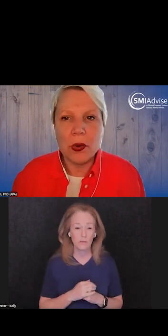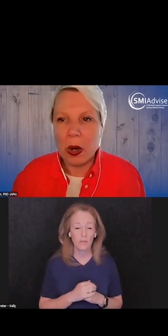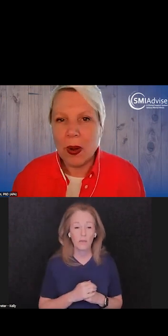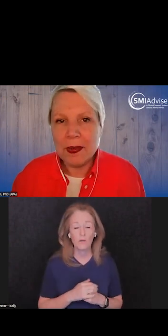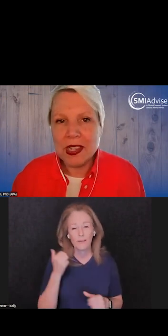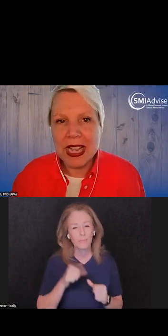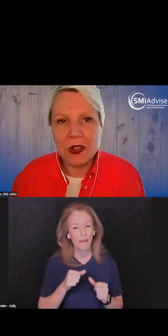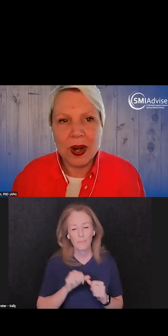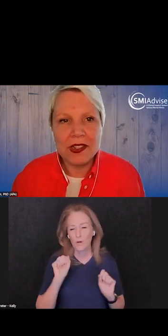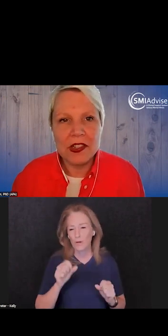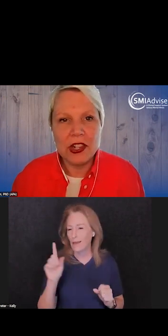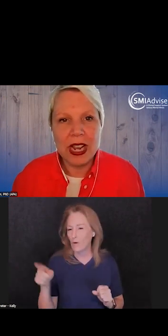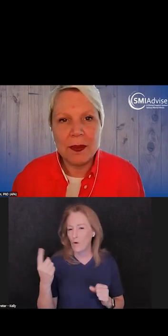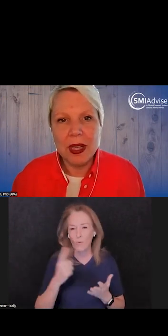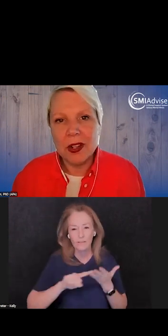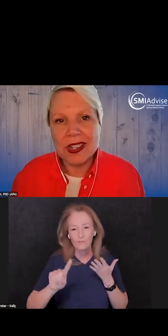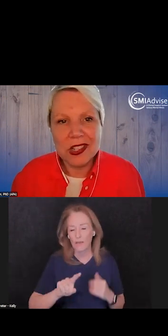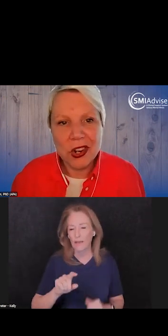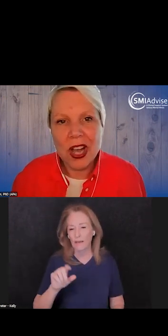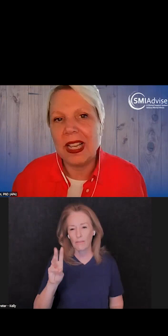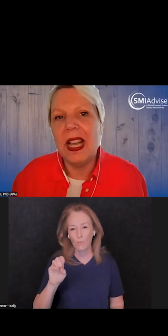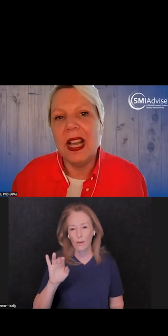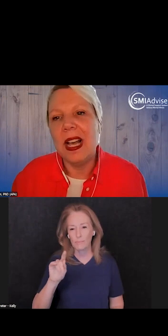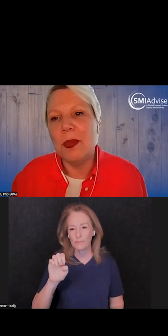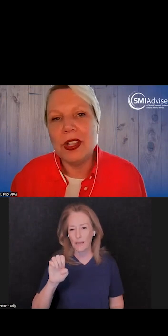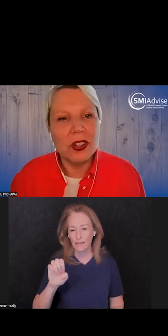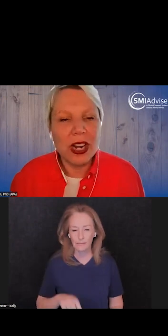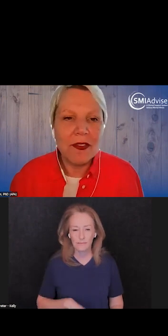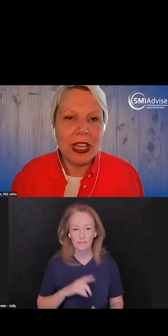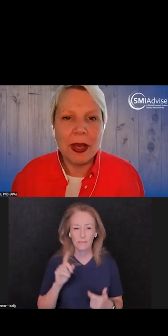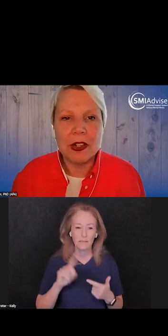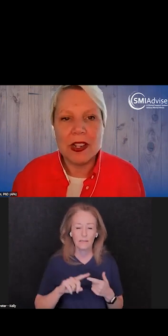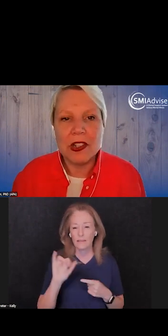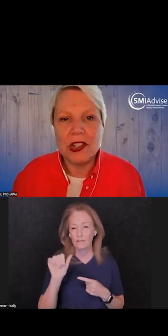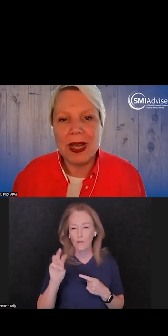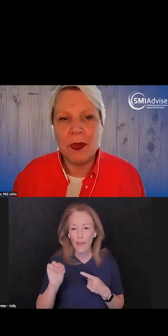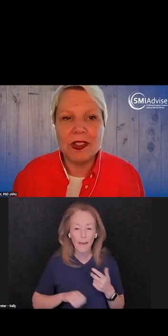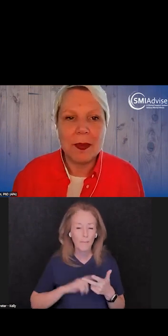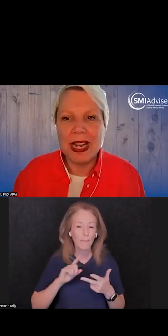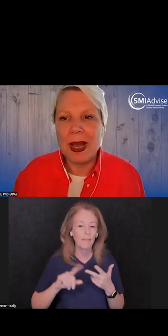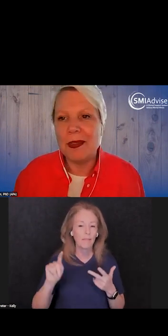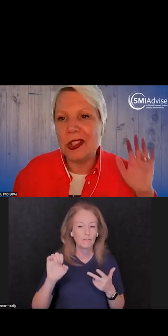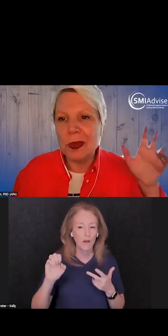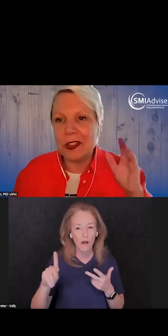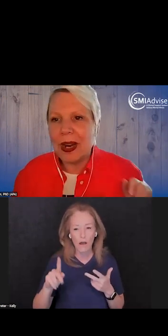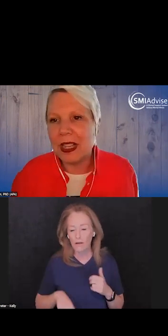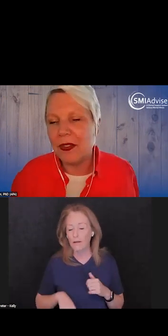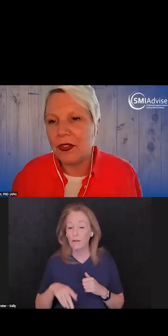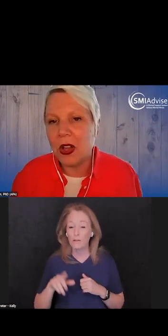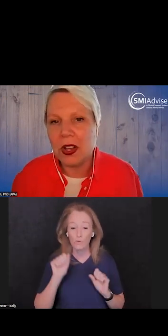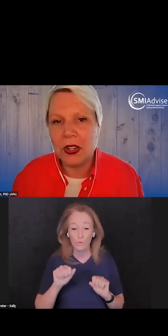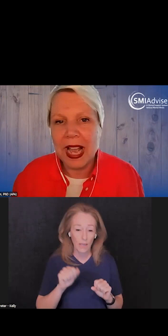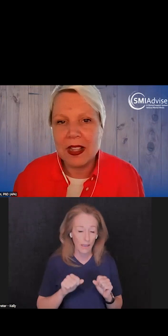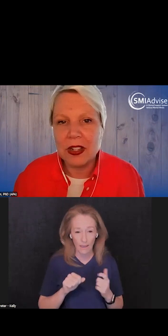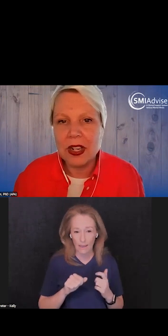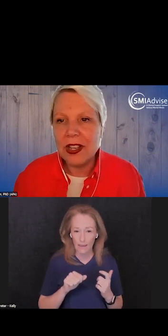always go to our website, Crisis Talk, where you can learn everything about the Crisis Jam, what's coming up. The Zoom link's right there if it's